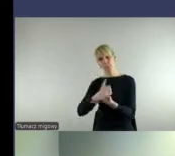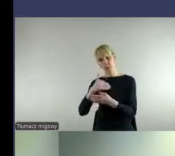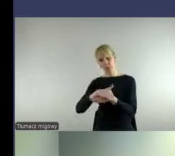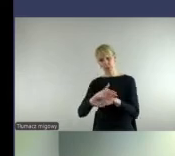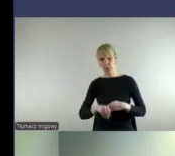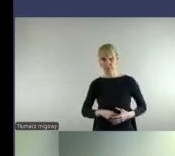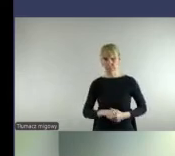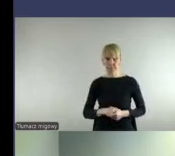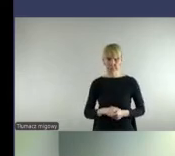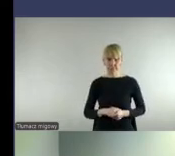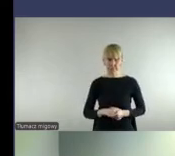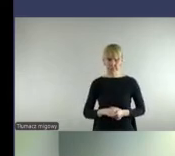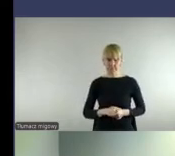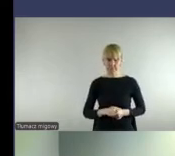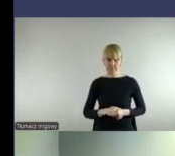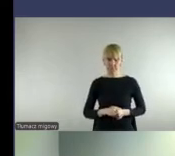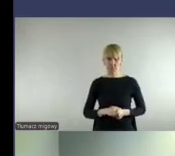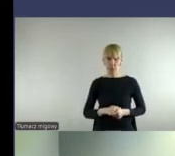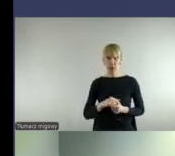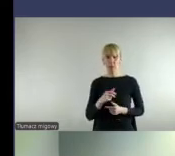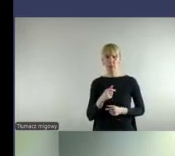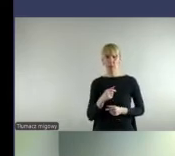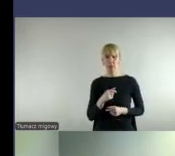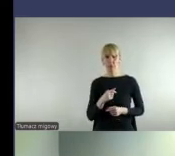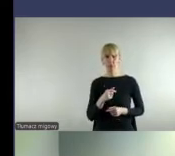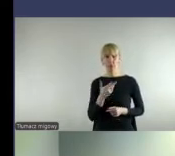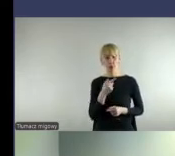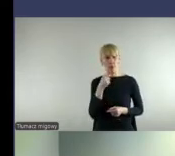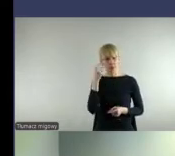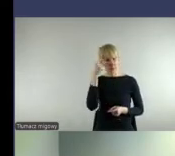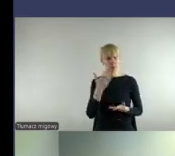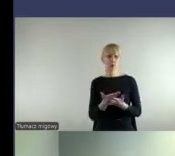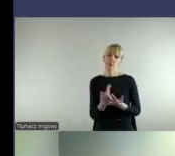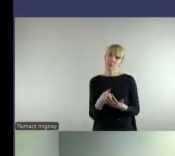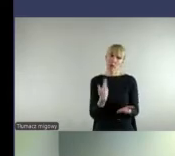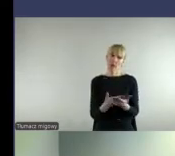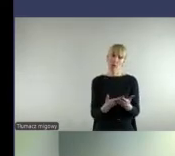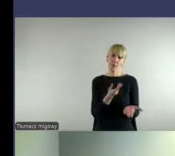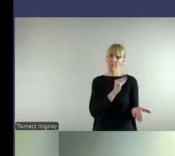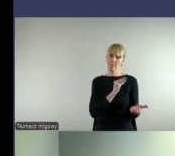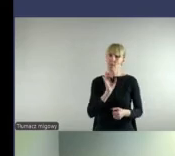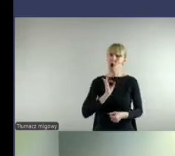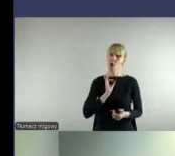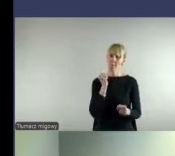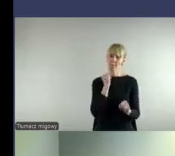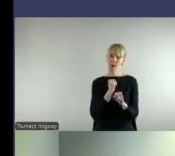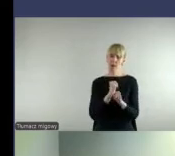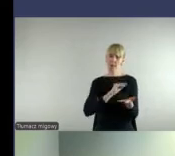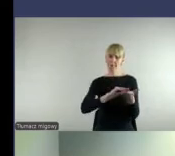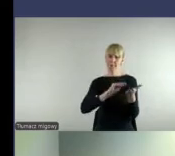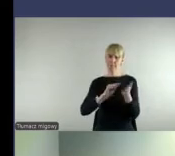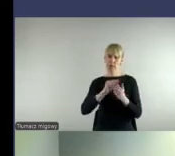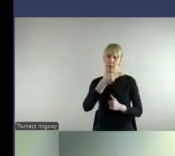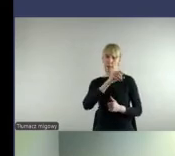So to cut a long story short, this led me to my master's thesis with a special focus on understanding the concept